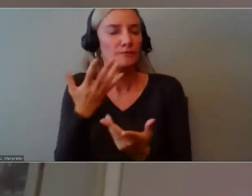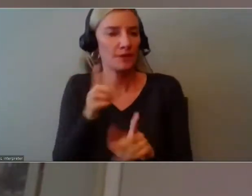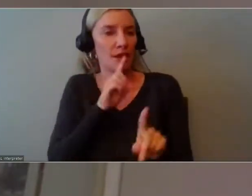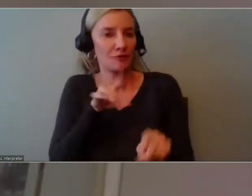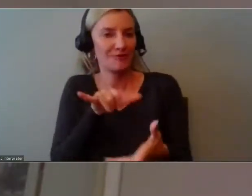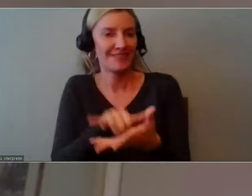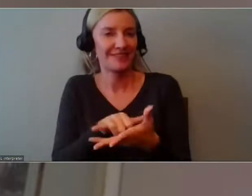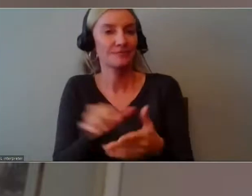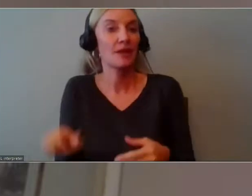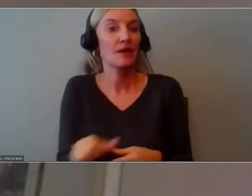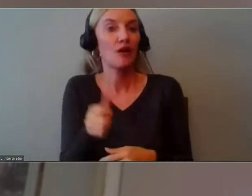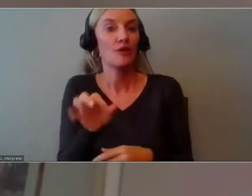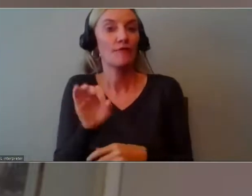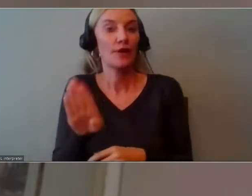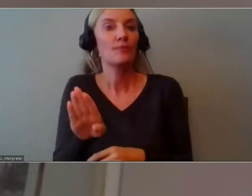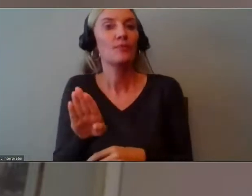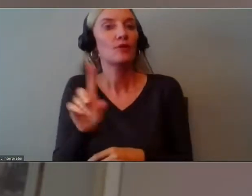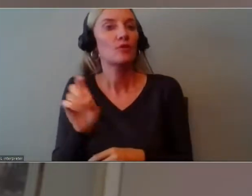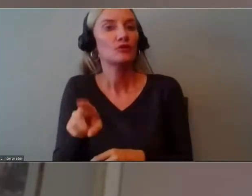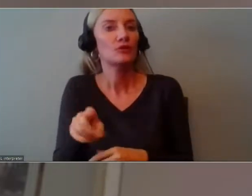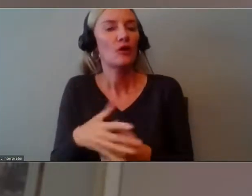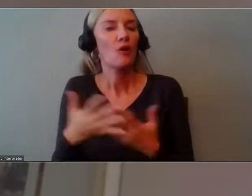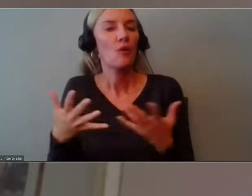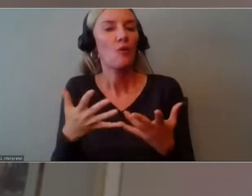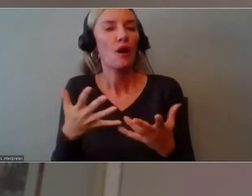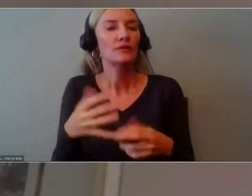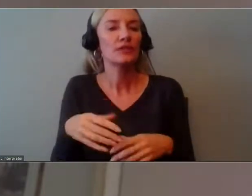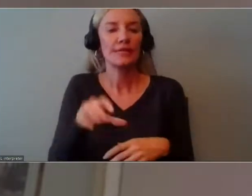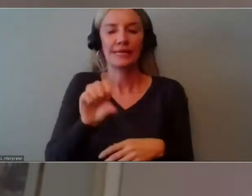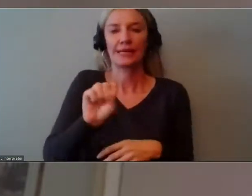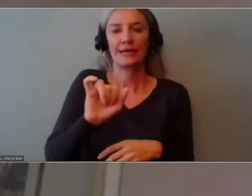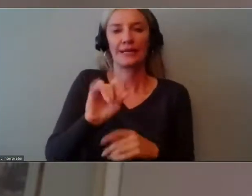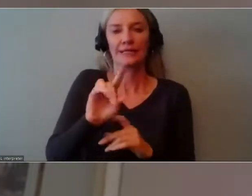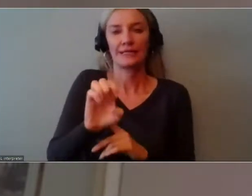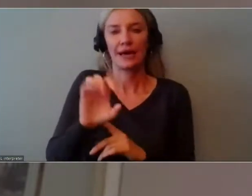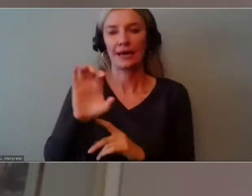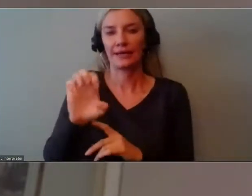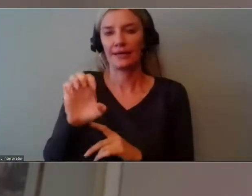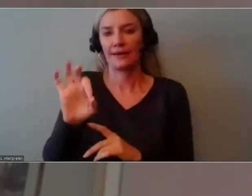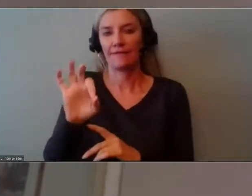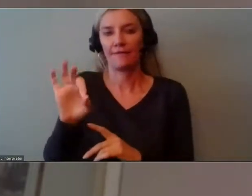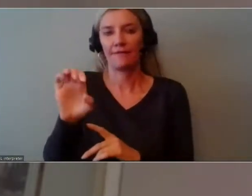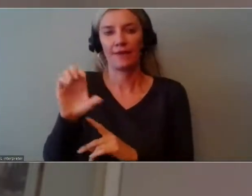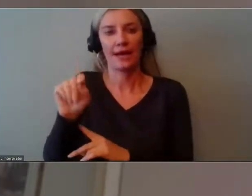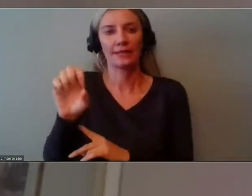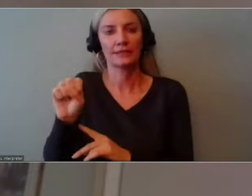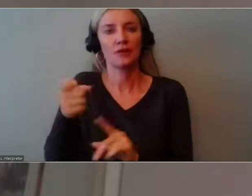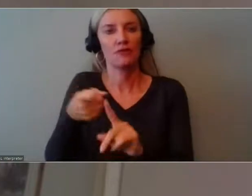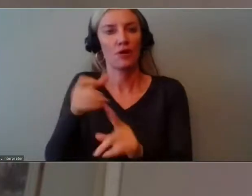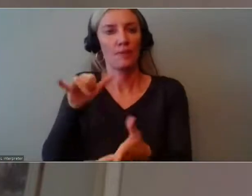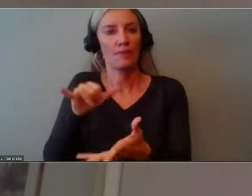Facebook question is wondering what kind of side effects are kids getting from COVID vaccines?